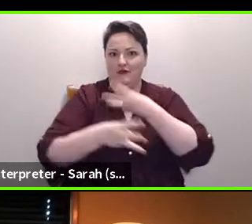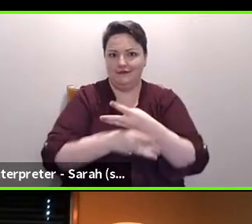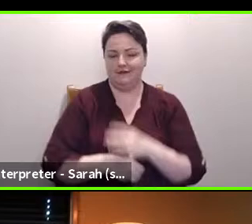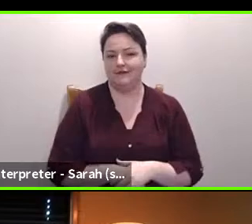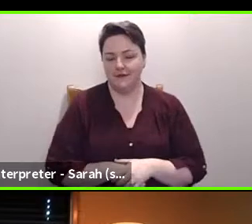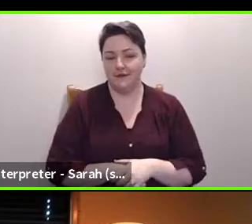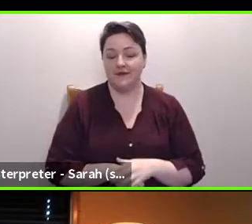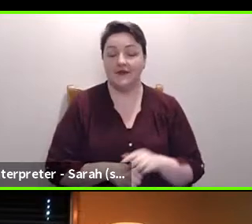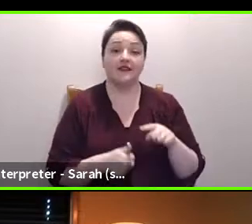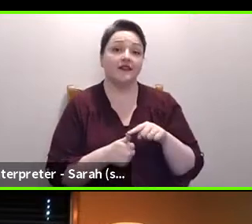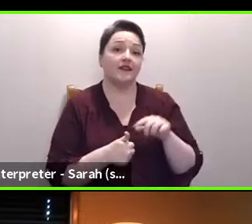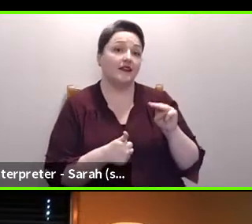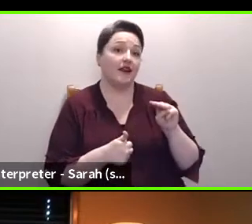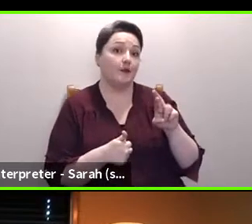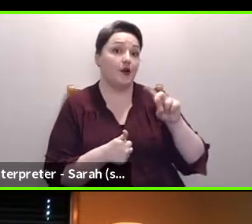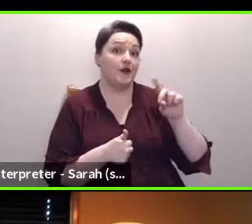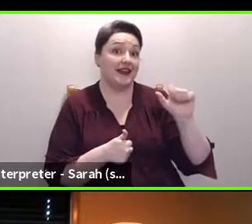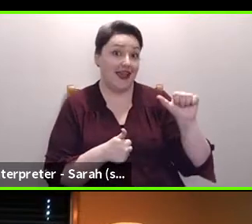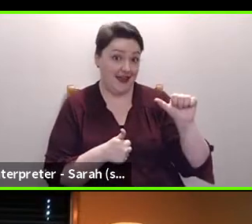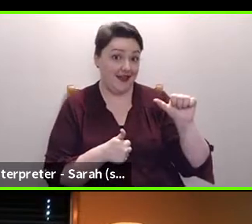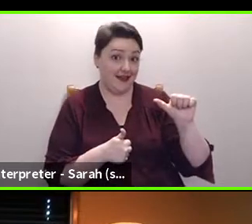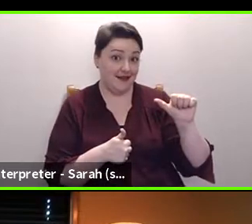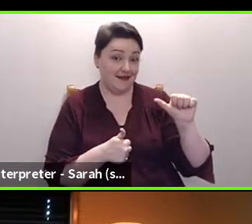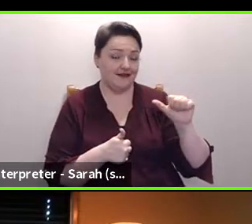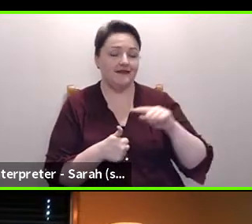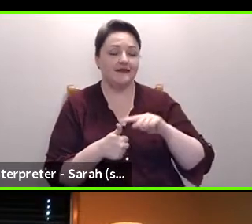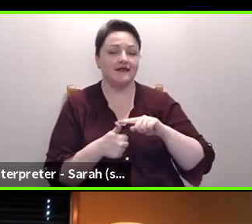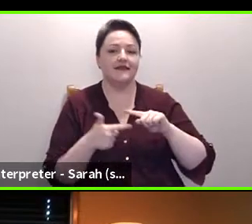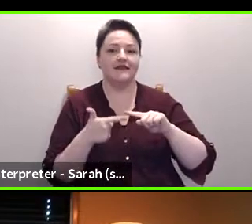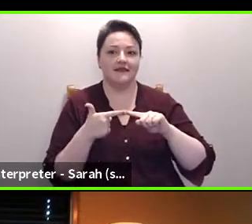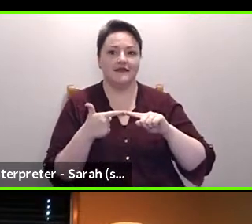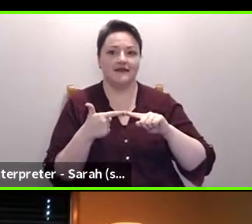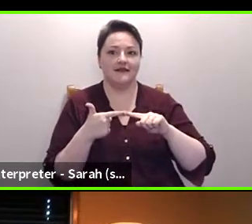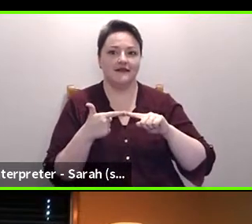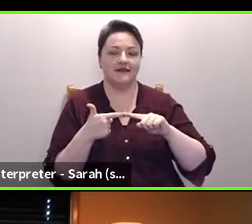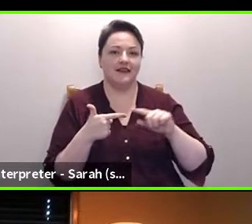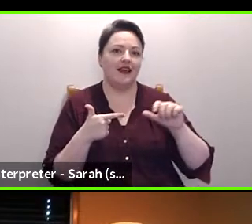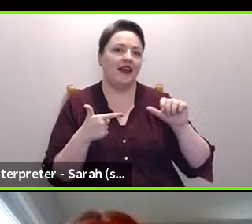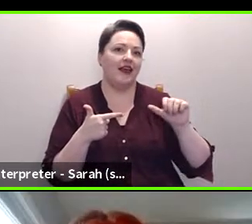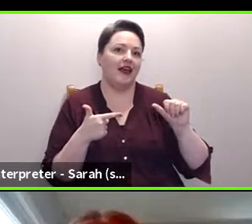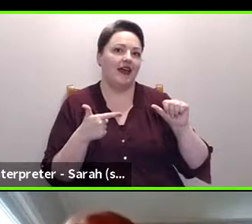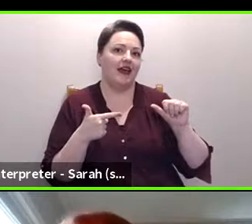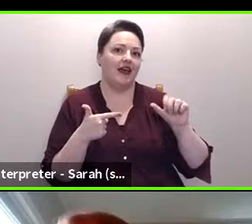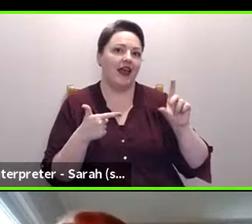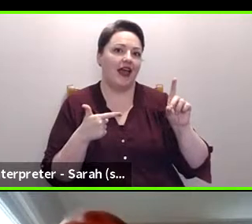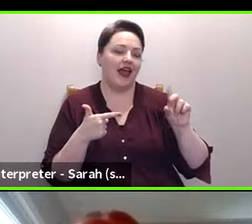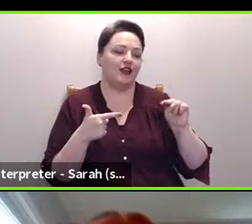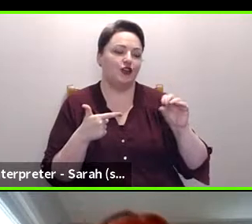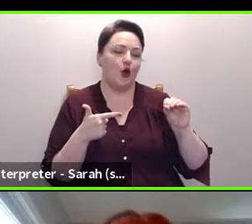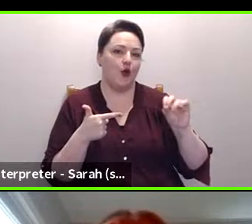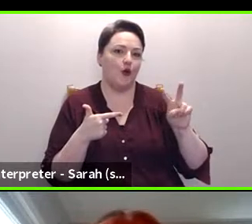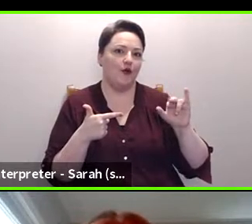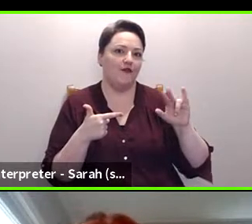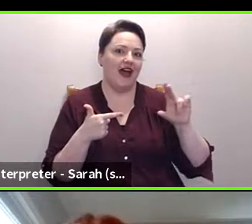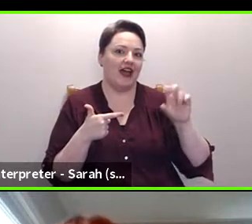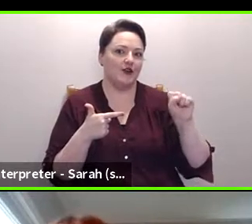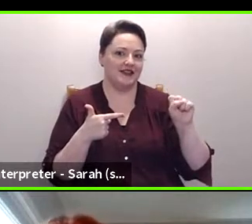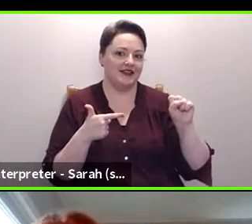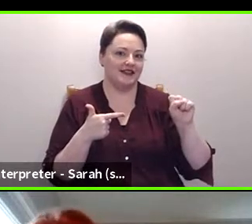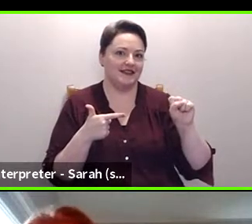the mRNA vaccines, then there is the adenovirus vaccines, and then the third type is